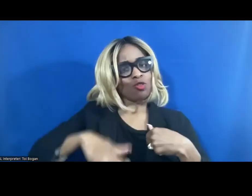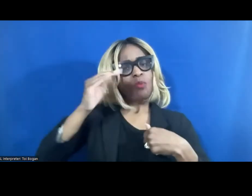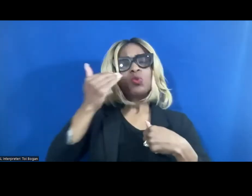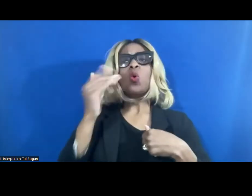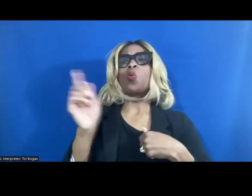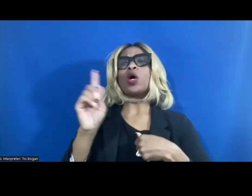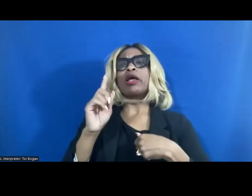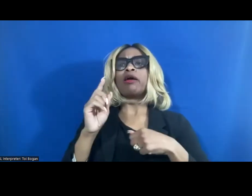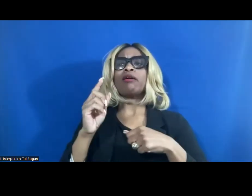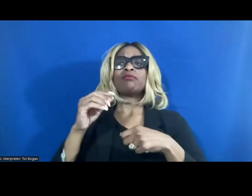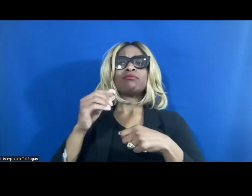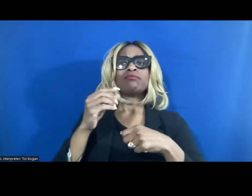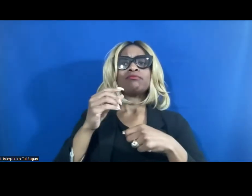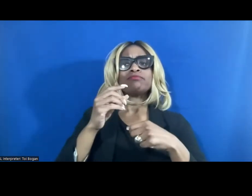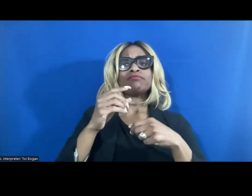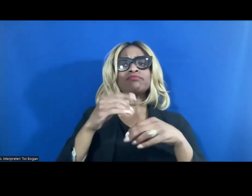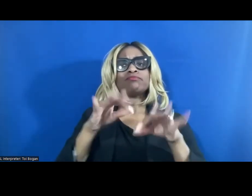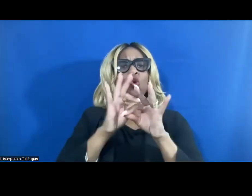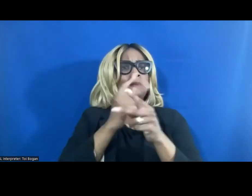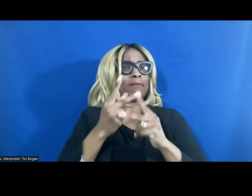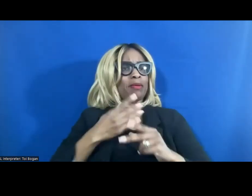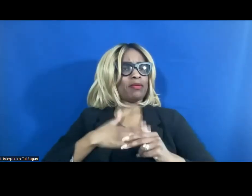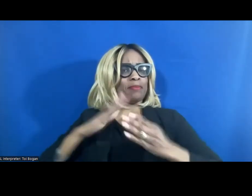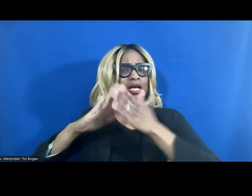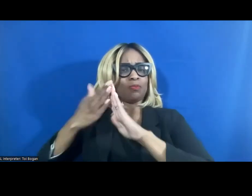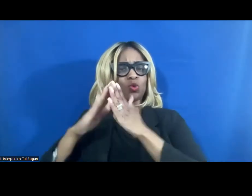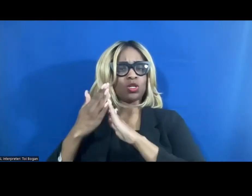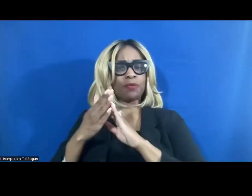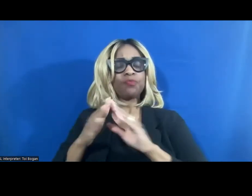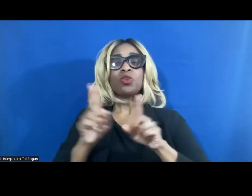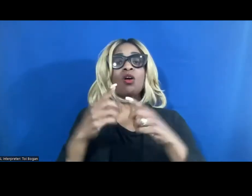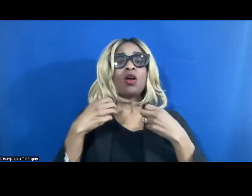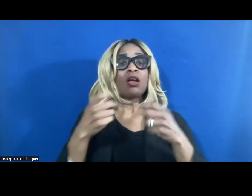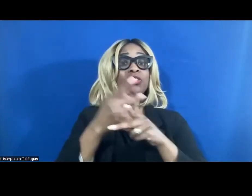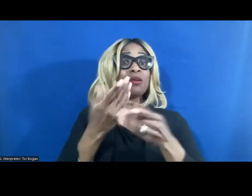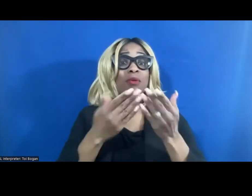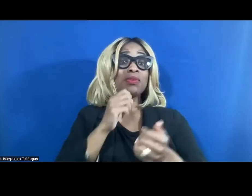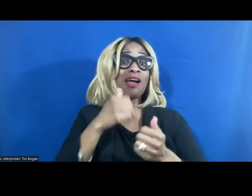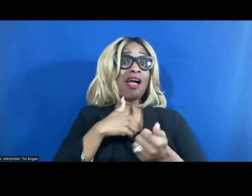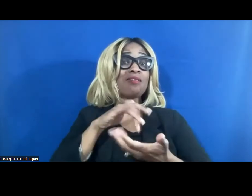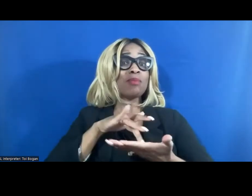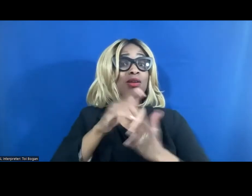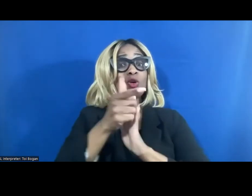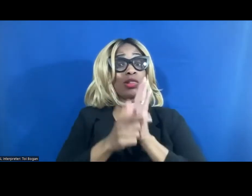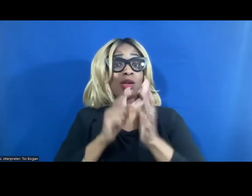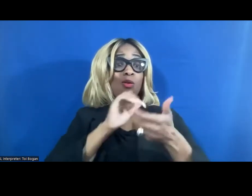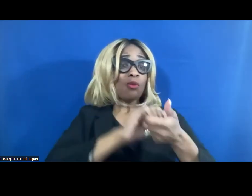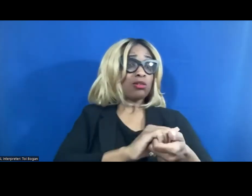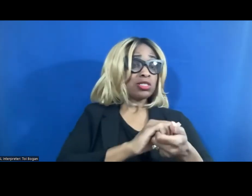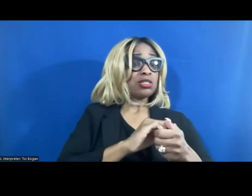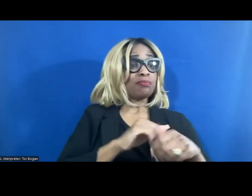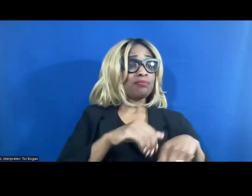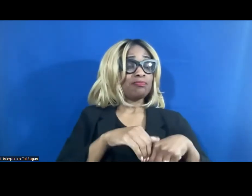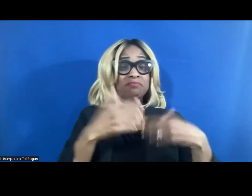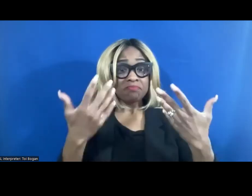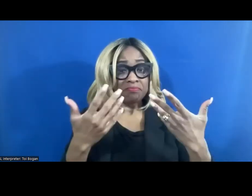my community. Also, healthcare may not have medical legal partnerships in place that they're using. So what does